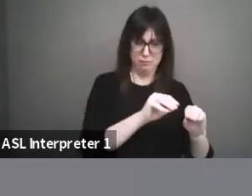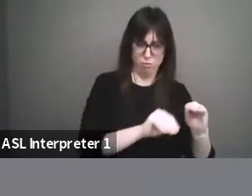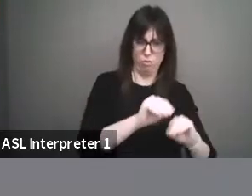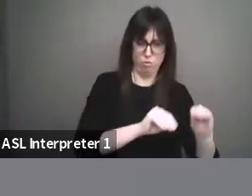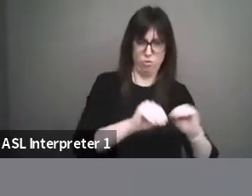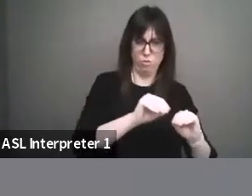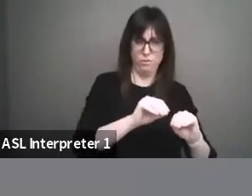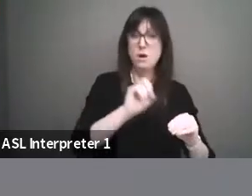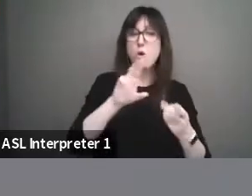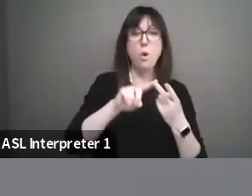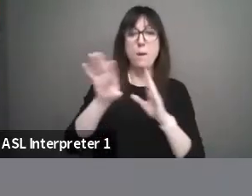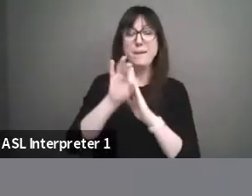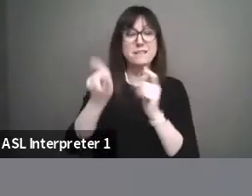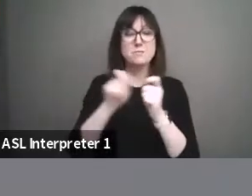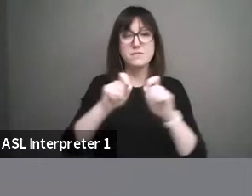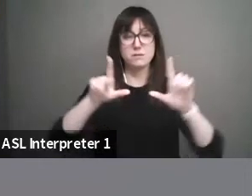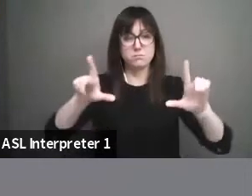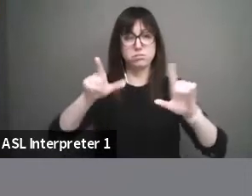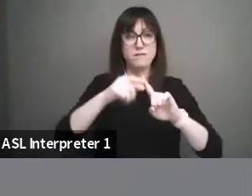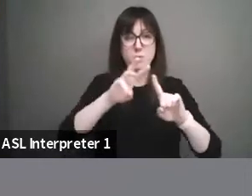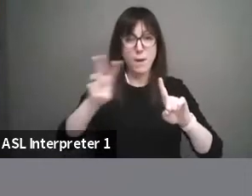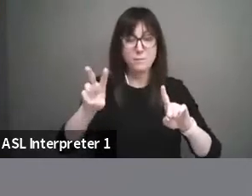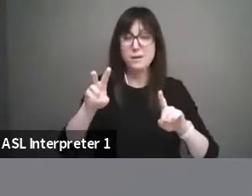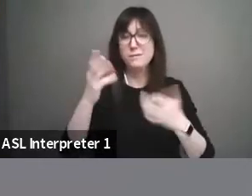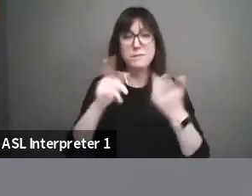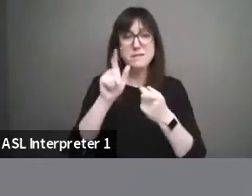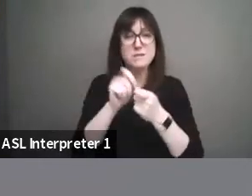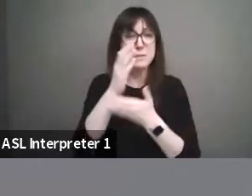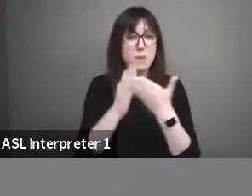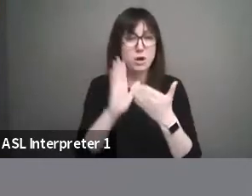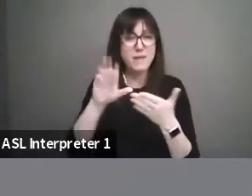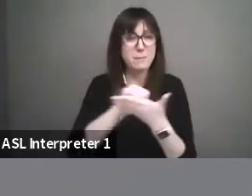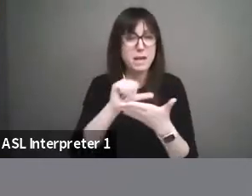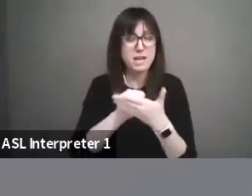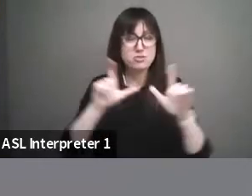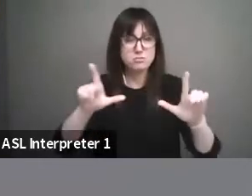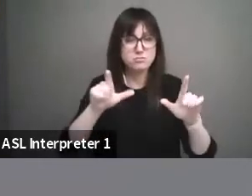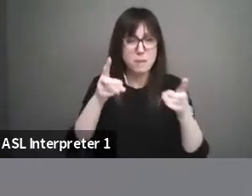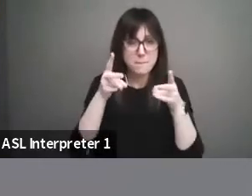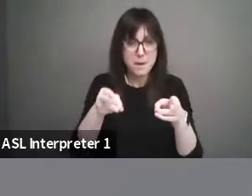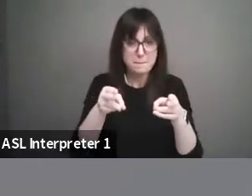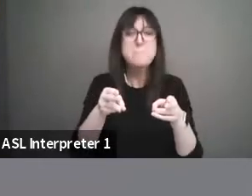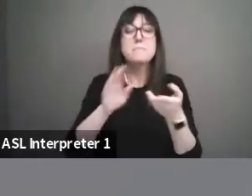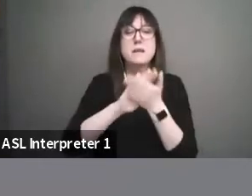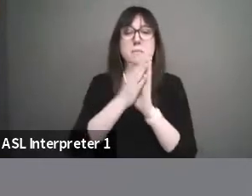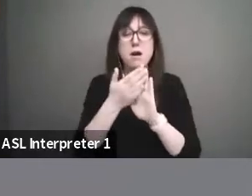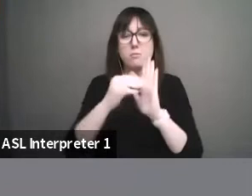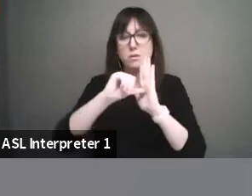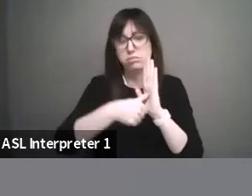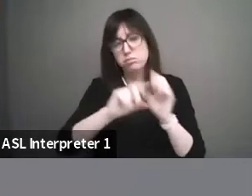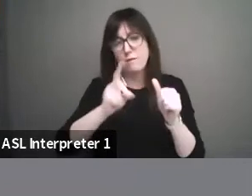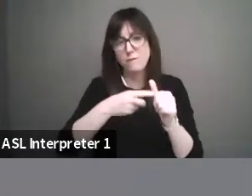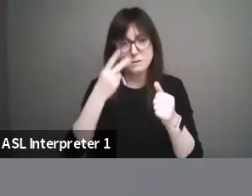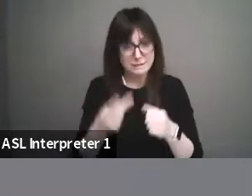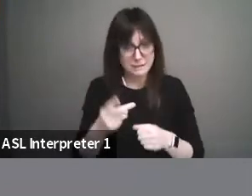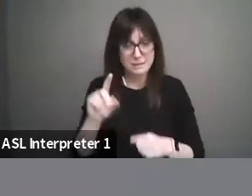website, whether it's a specific part of the web, or sorry, I can select specifically part of the video. So for